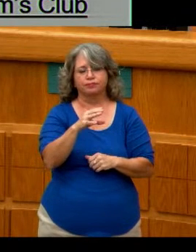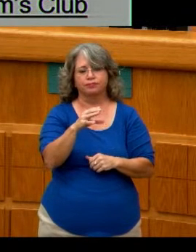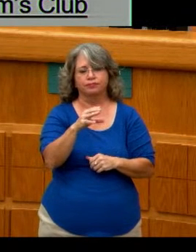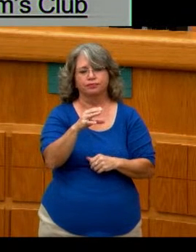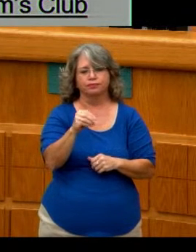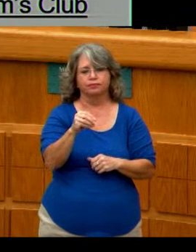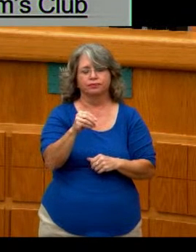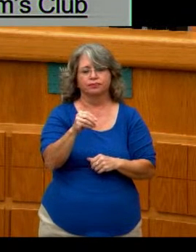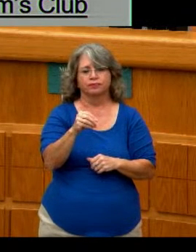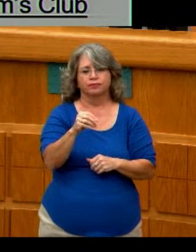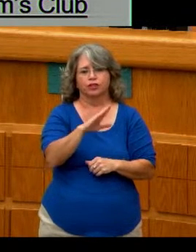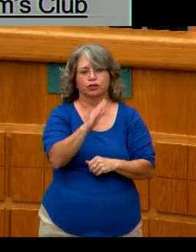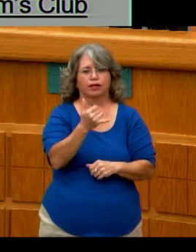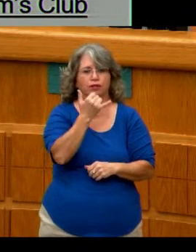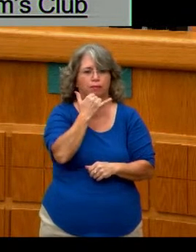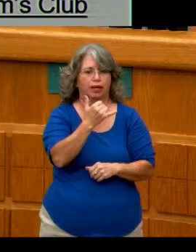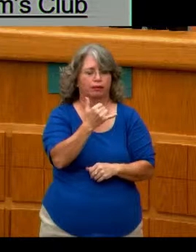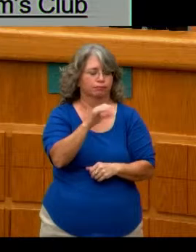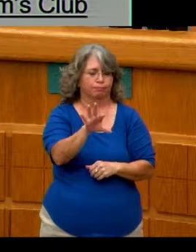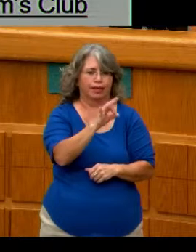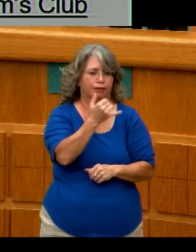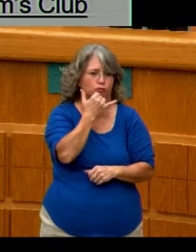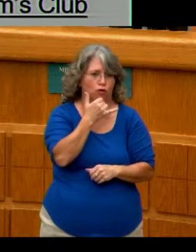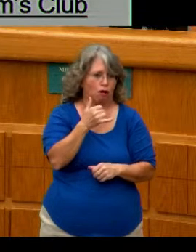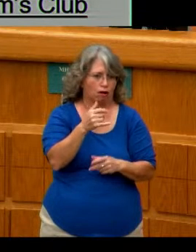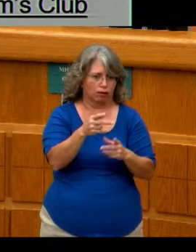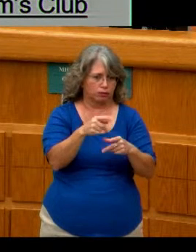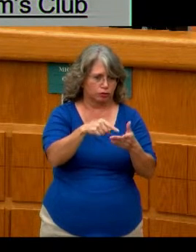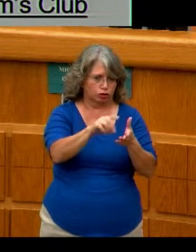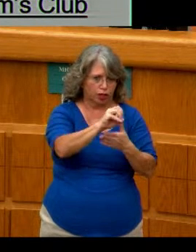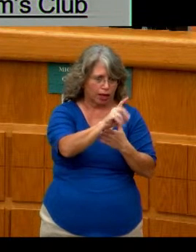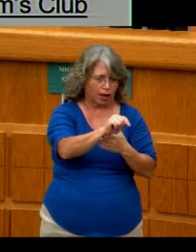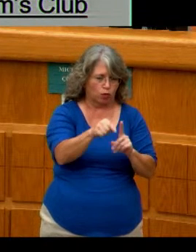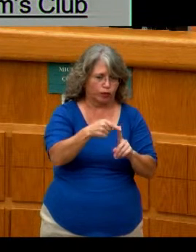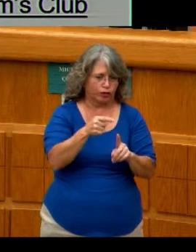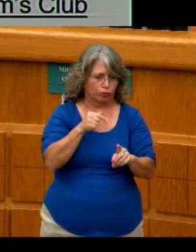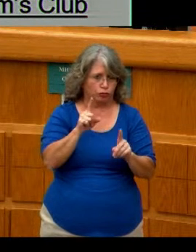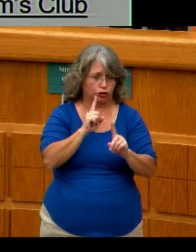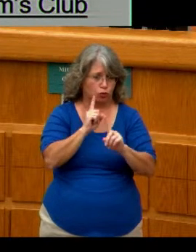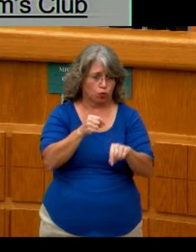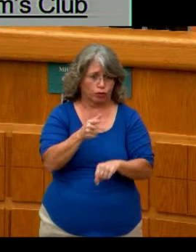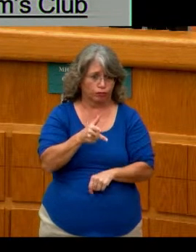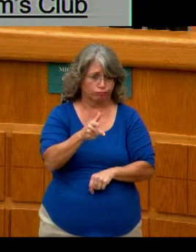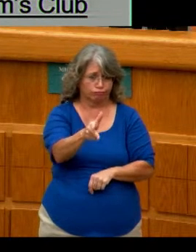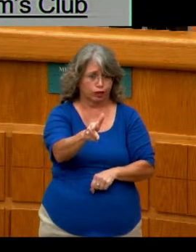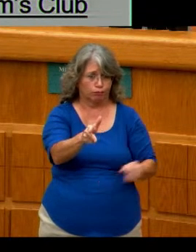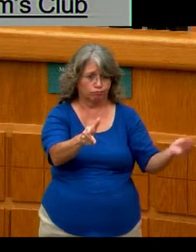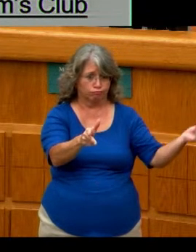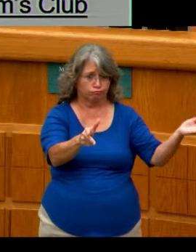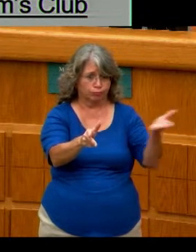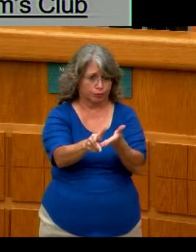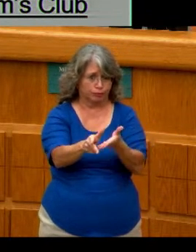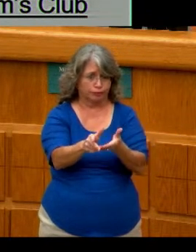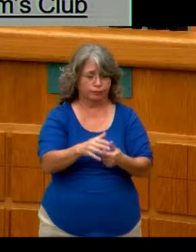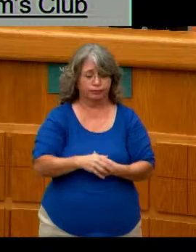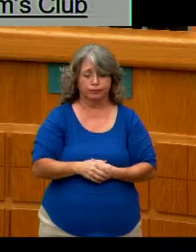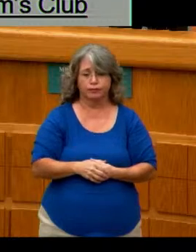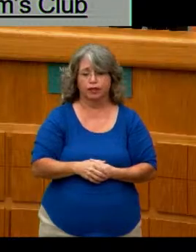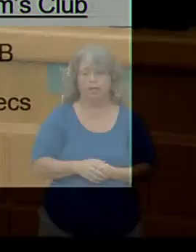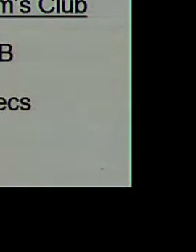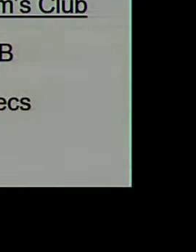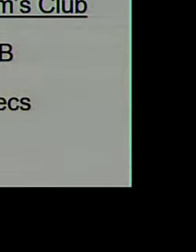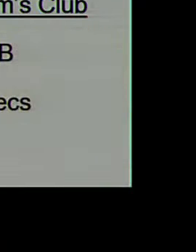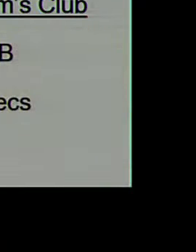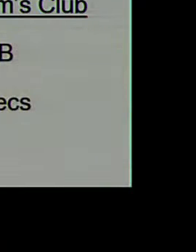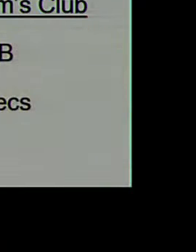with that, and you never pick the wrong checkout line when you do your curbside. And lastly, I want to recognize some of the places. I know that the